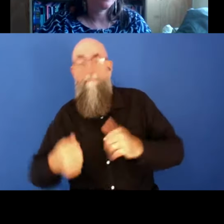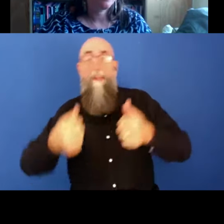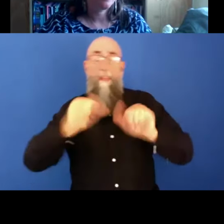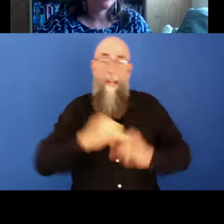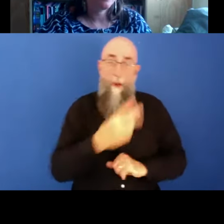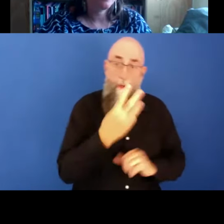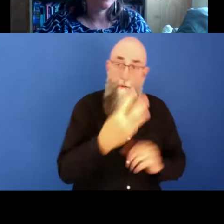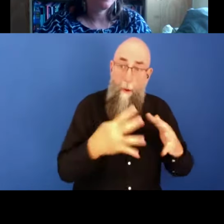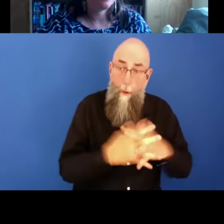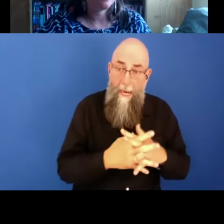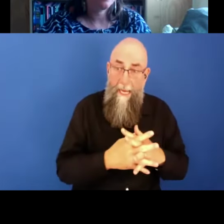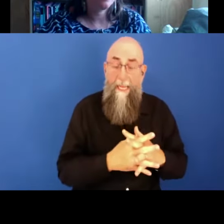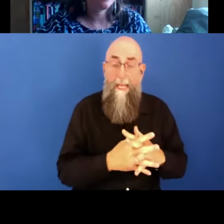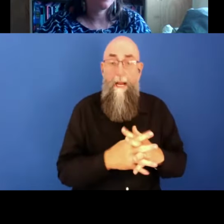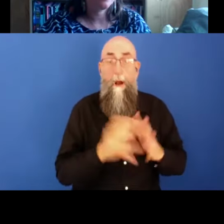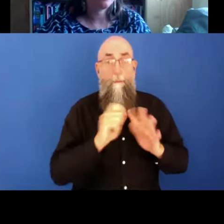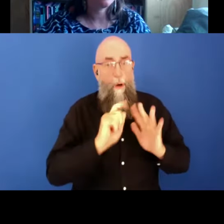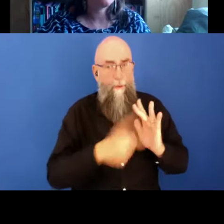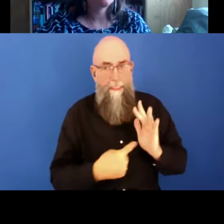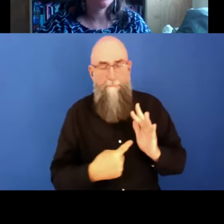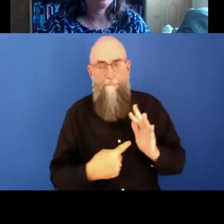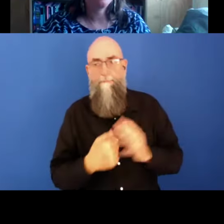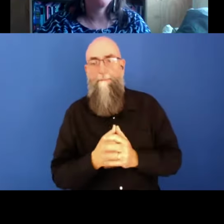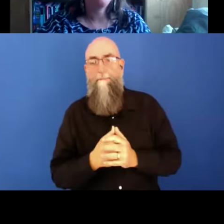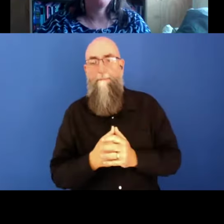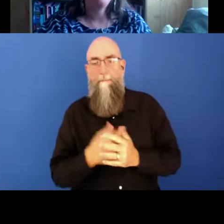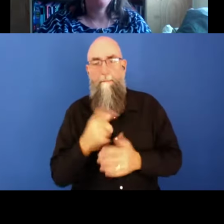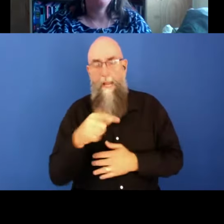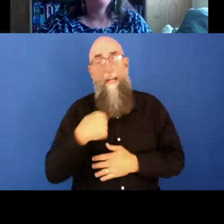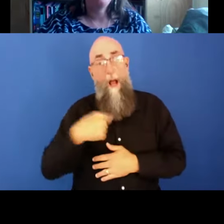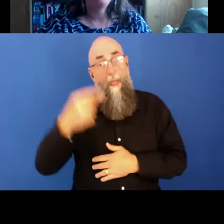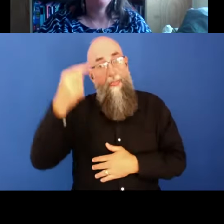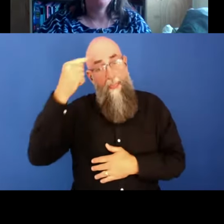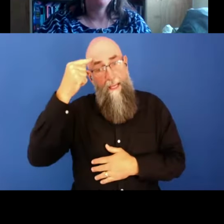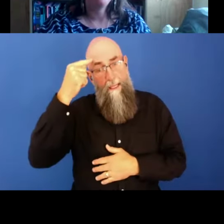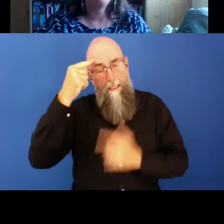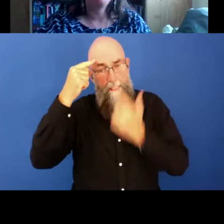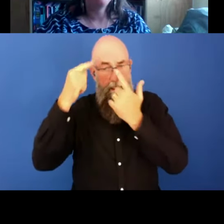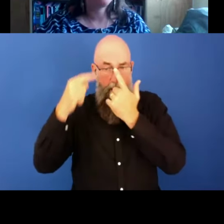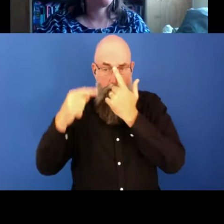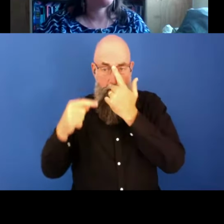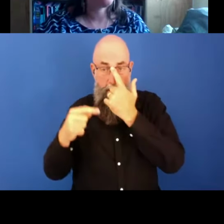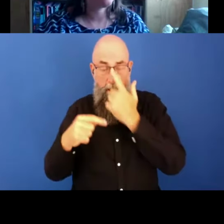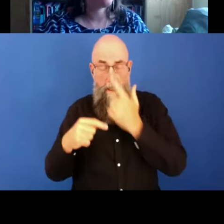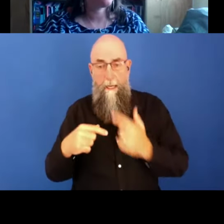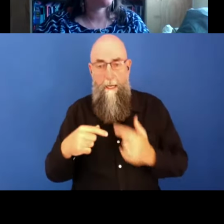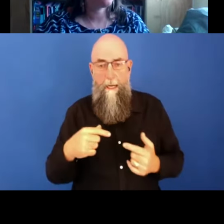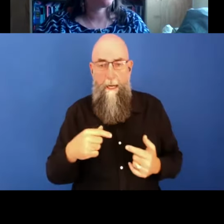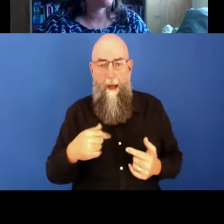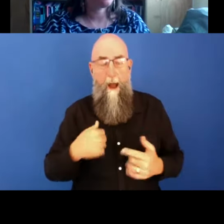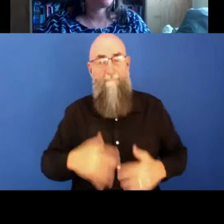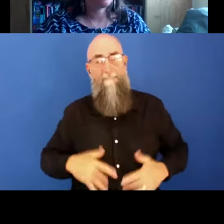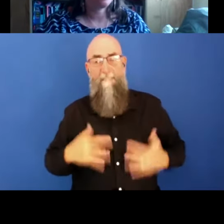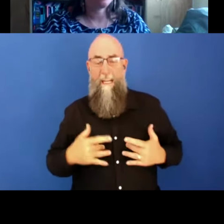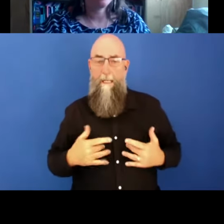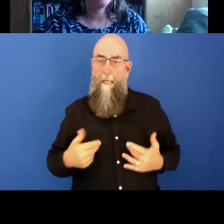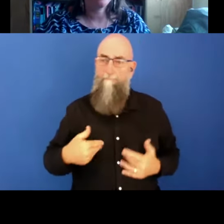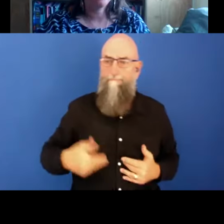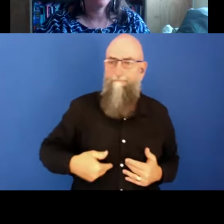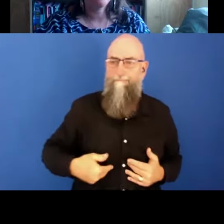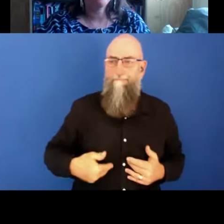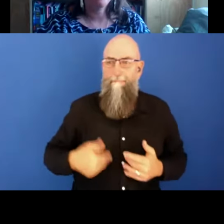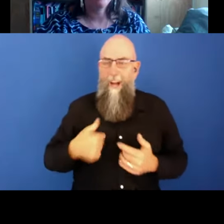and i feel like uh that was i think the reason i mean i i wasn't an assessor obviously but i feel like the thing that we demonstrated